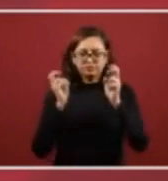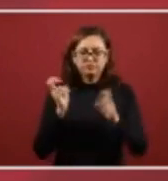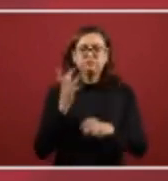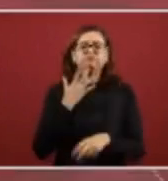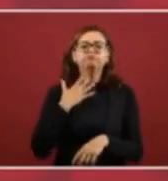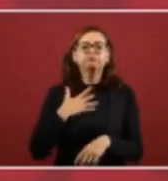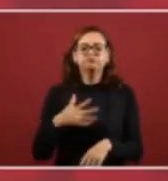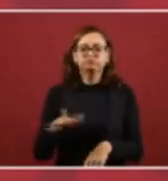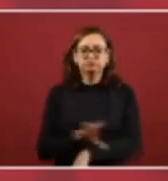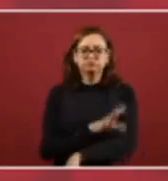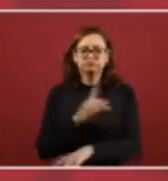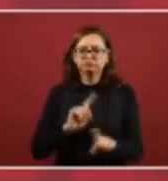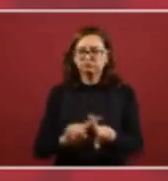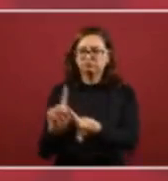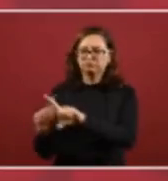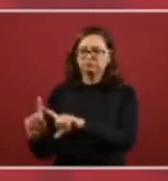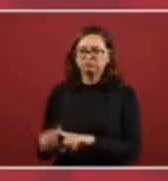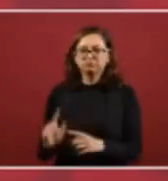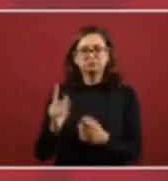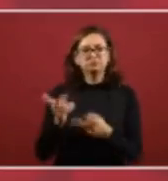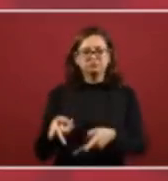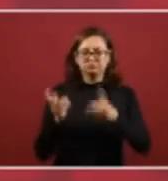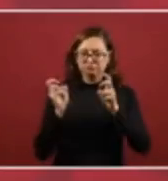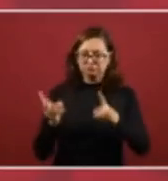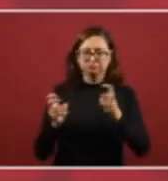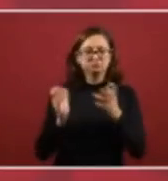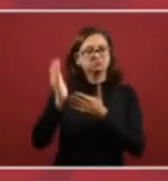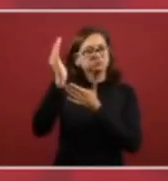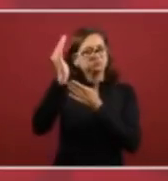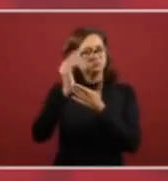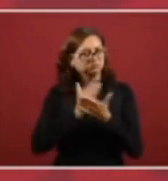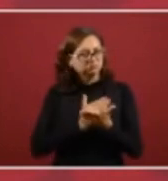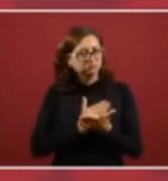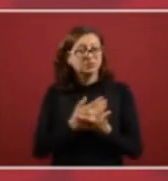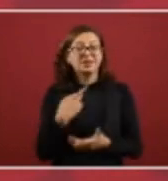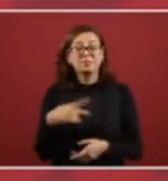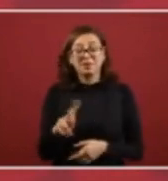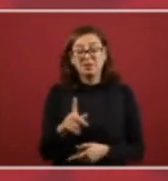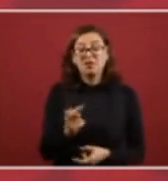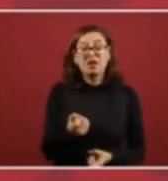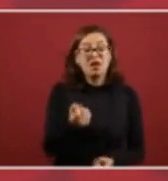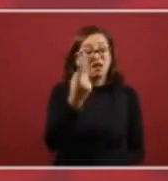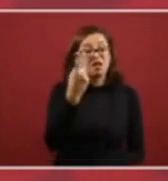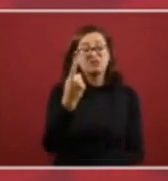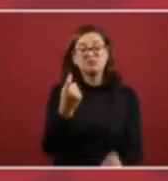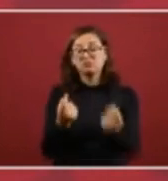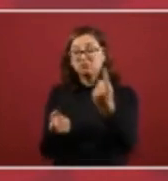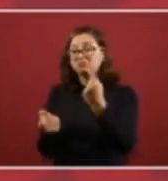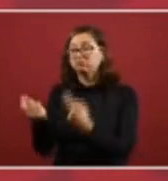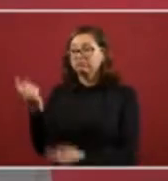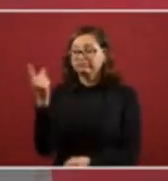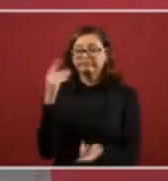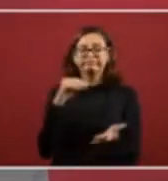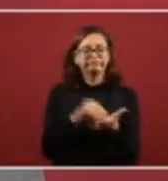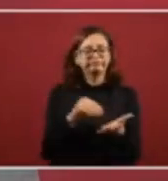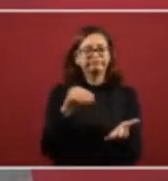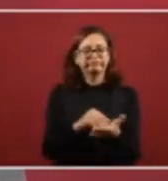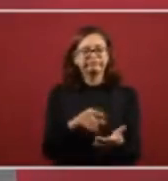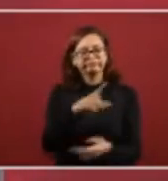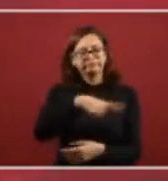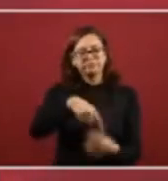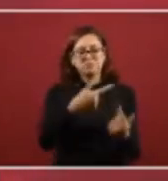reduce the loss of combustible or theft, but there still is some